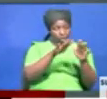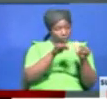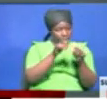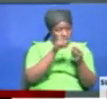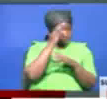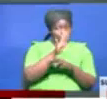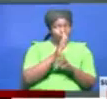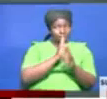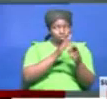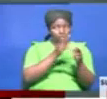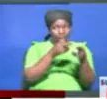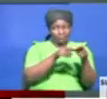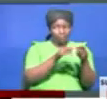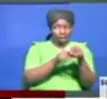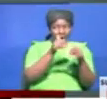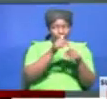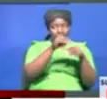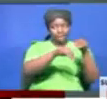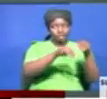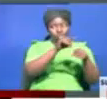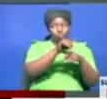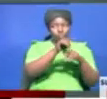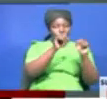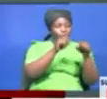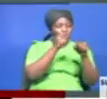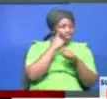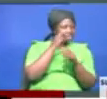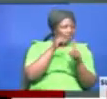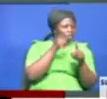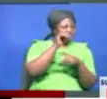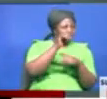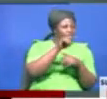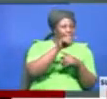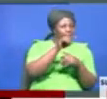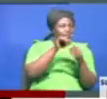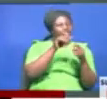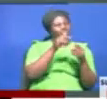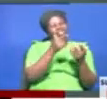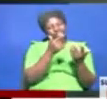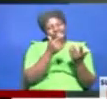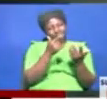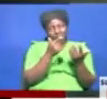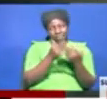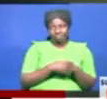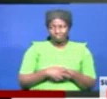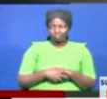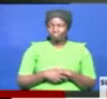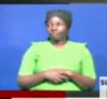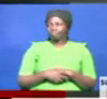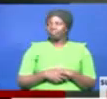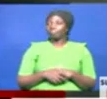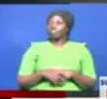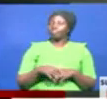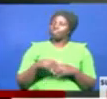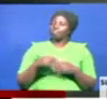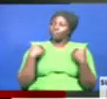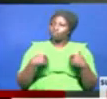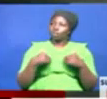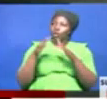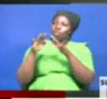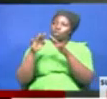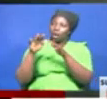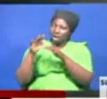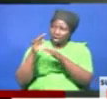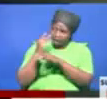after the election. What are you likely to see from there? Are they going to engage on their word? I've seen observers give some of